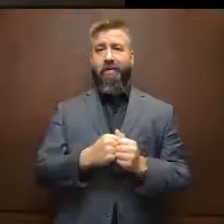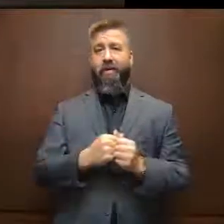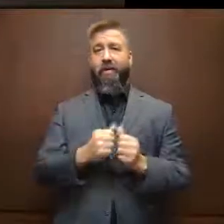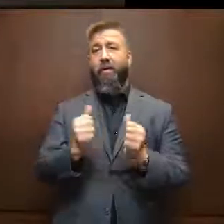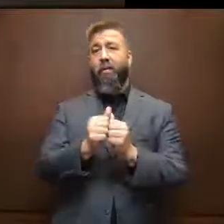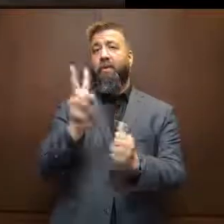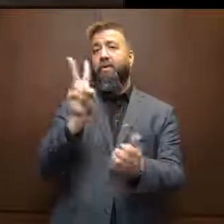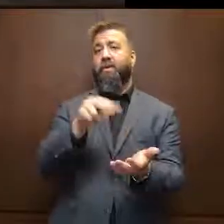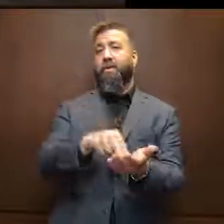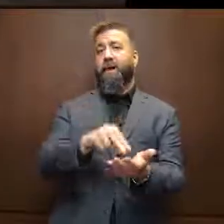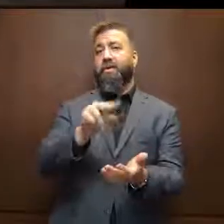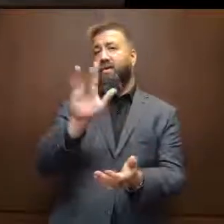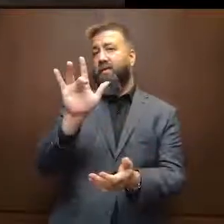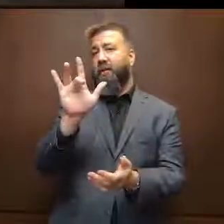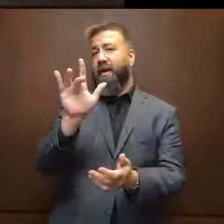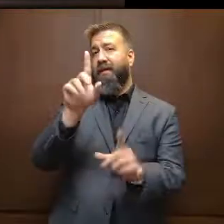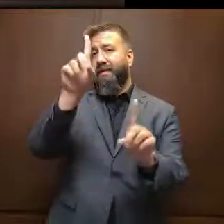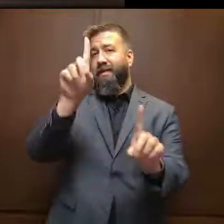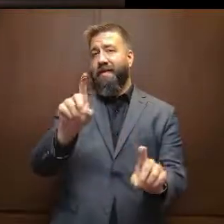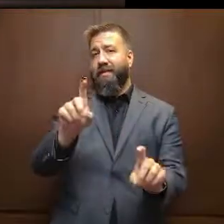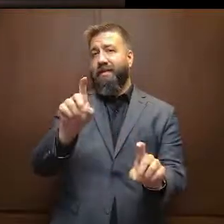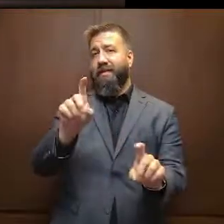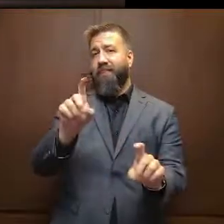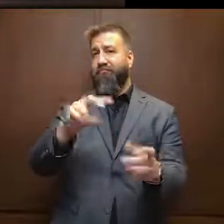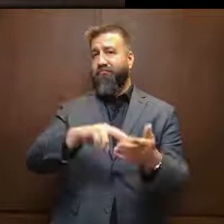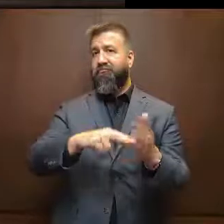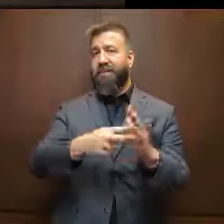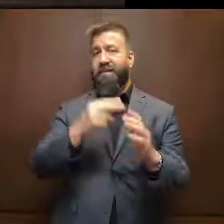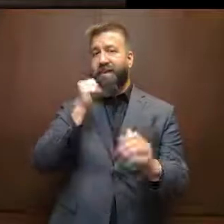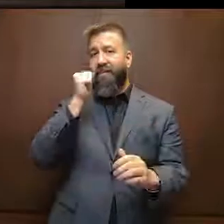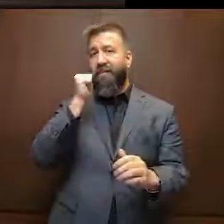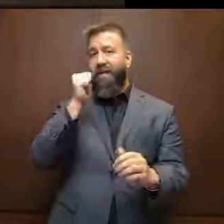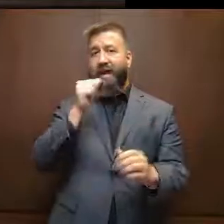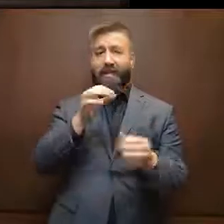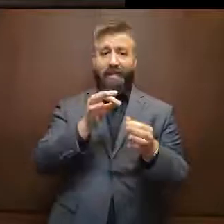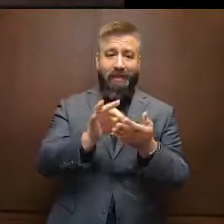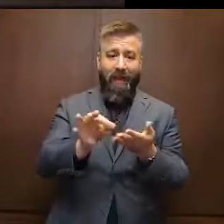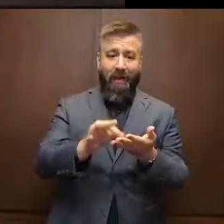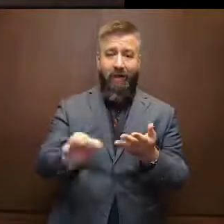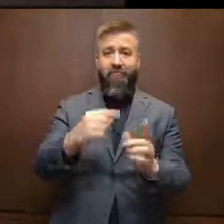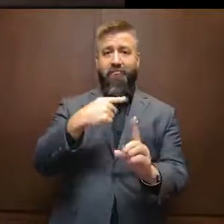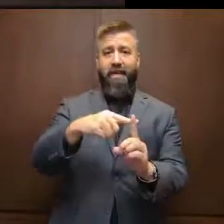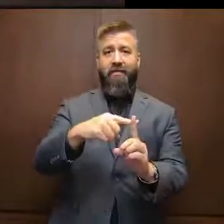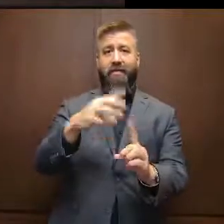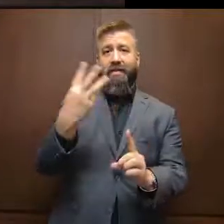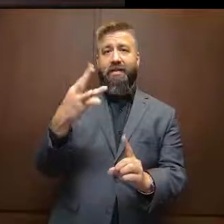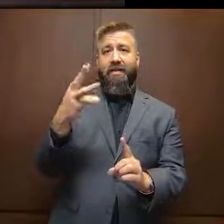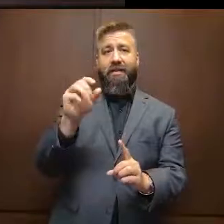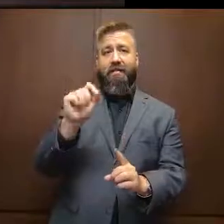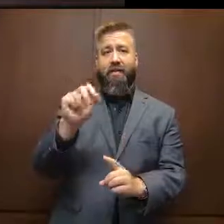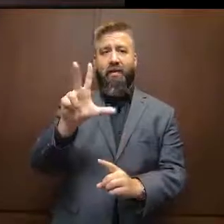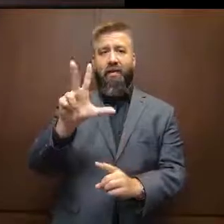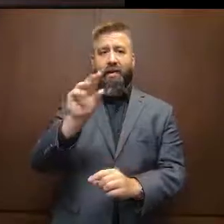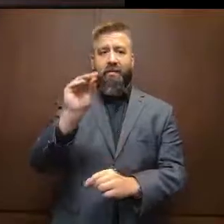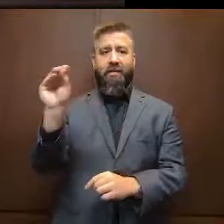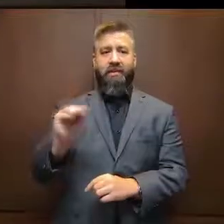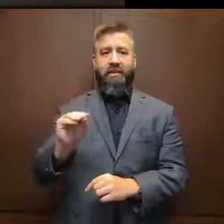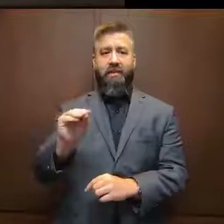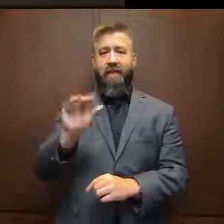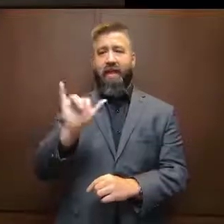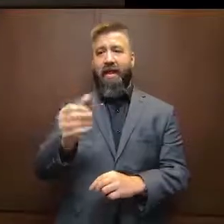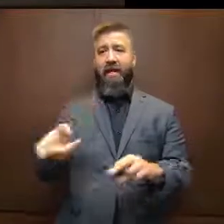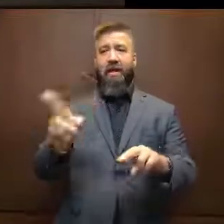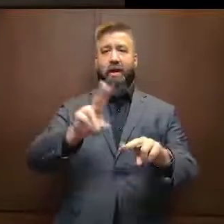With 2,025 tested, brings us a daily county positivity of 16.3%, and that's